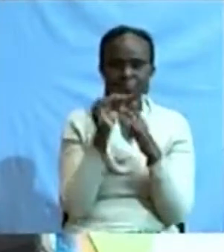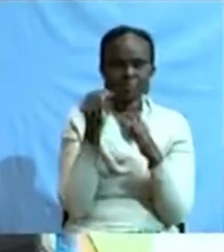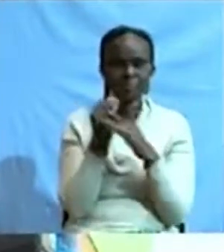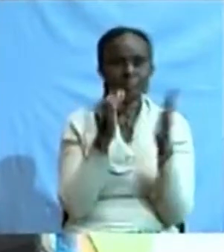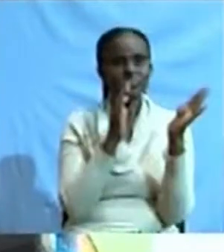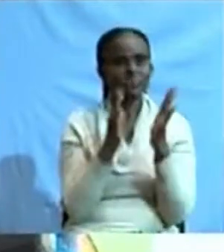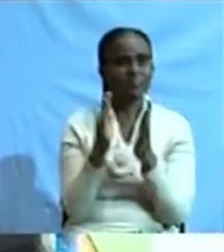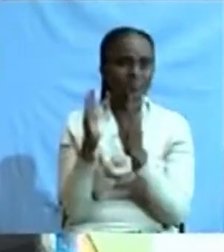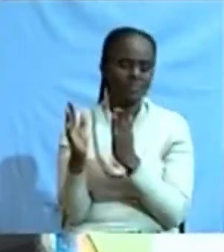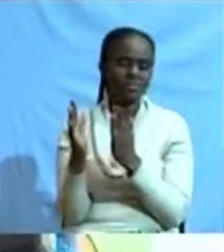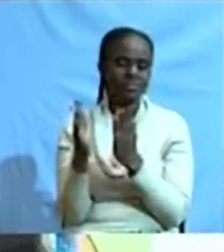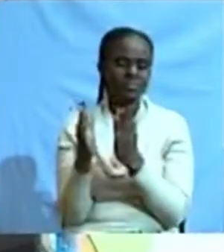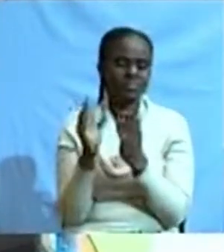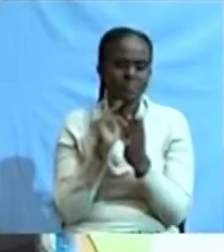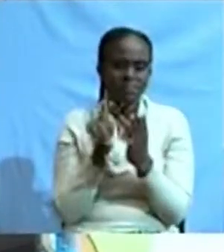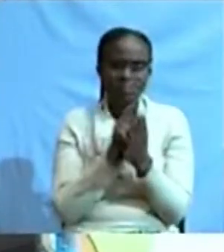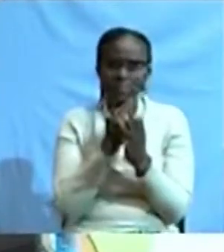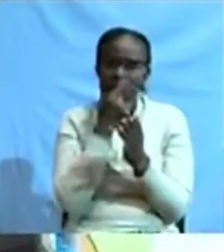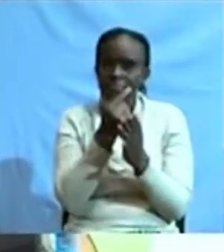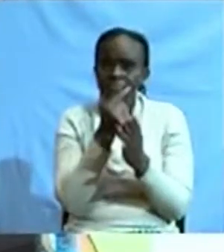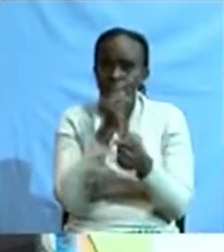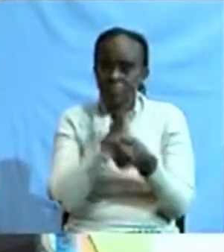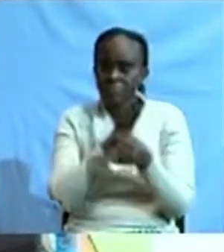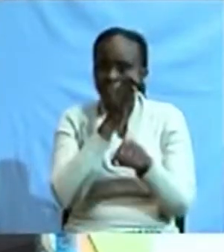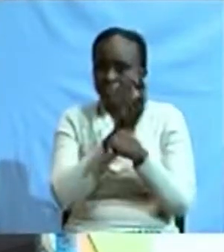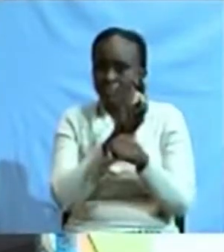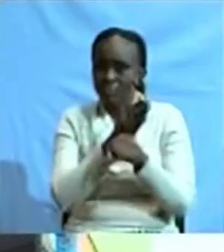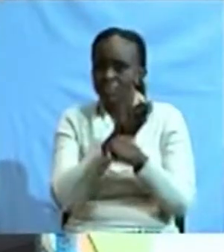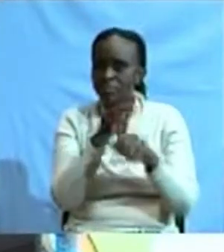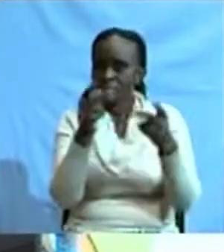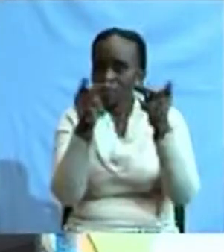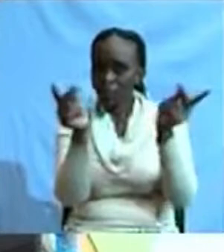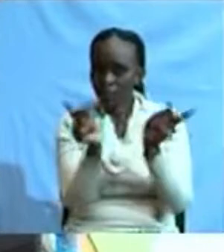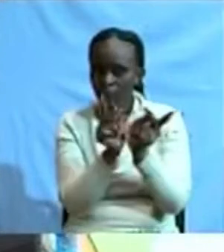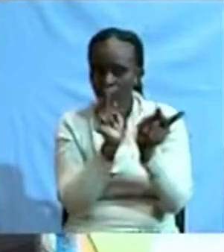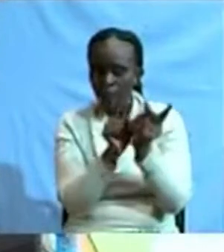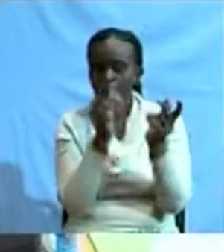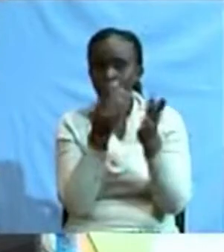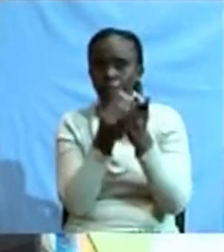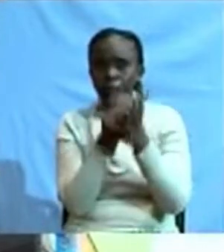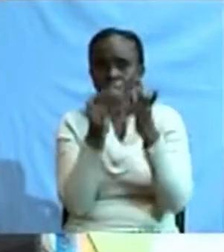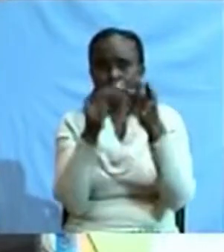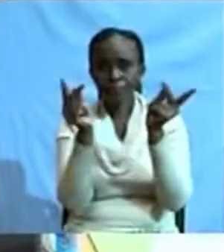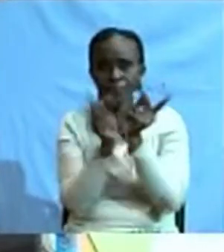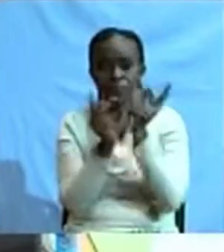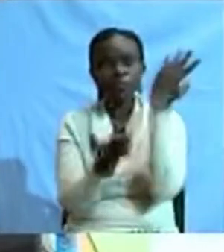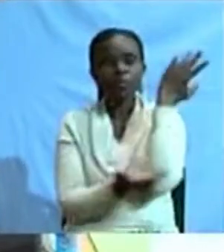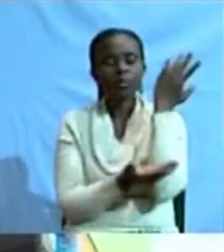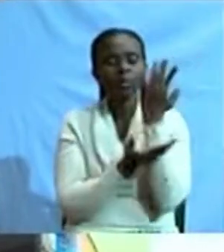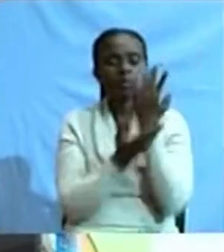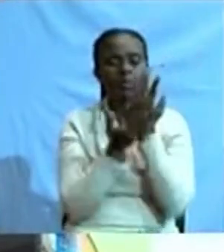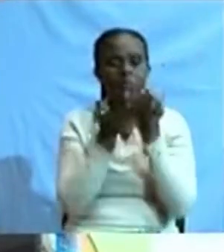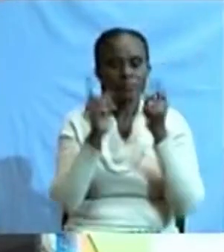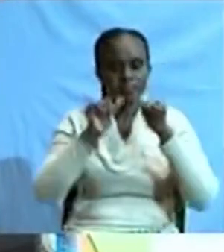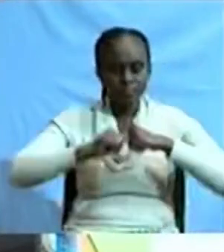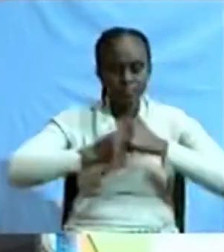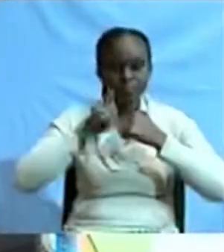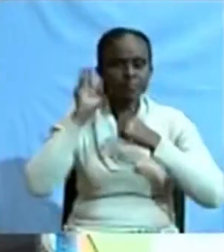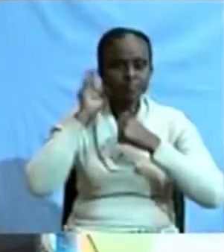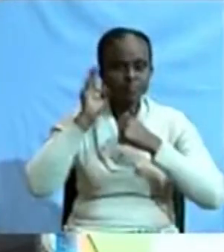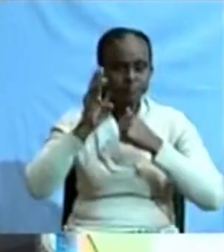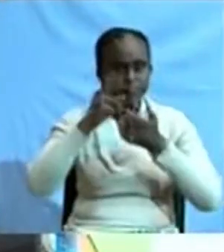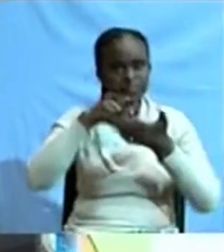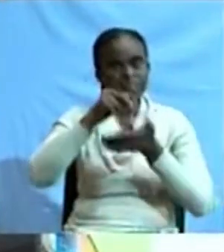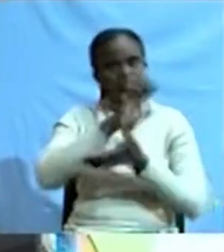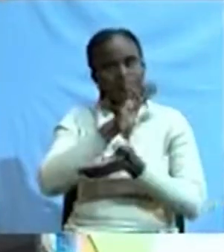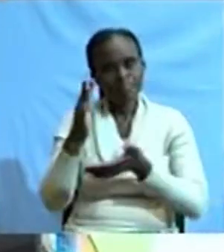remedial measure, we are saying once the financial position improves, that's when we are going to